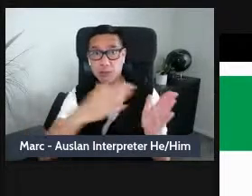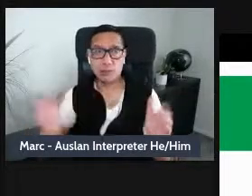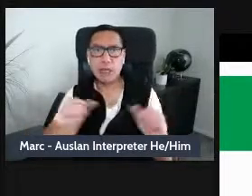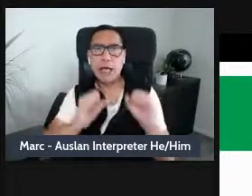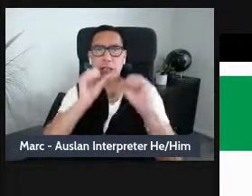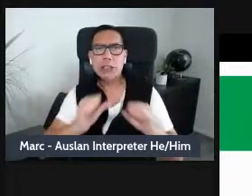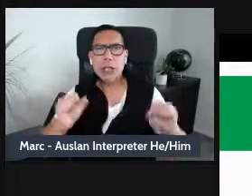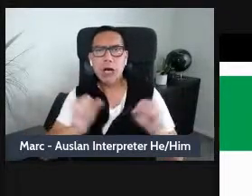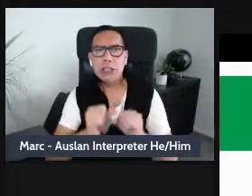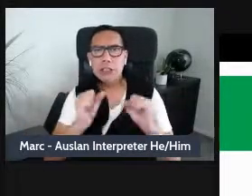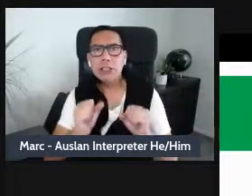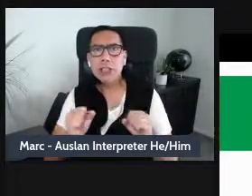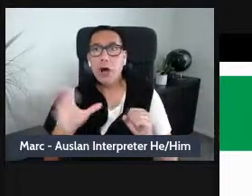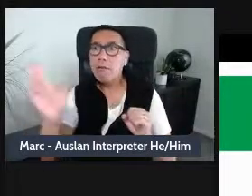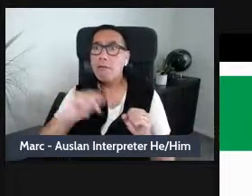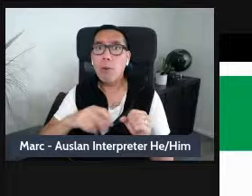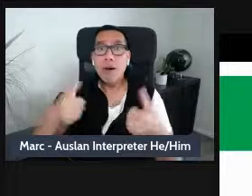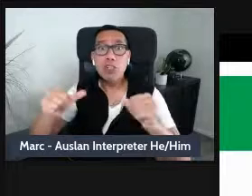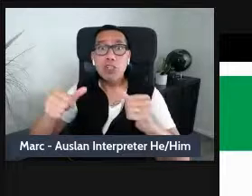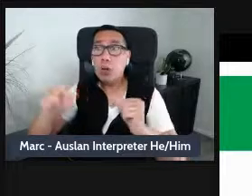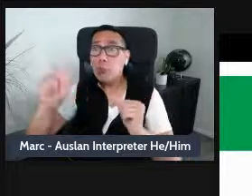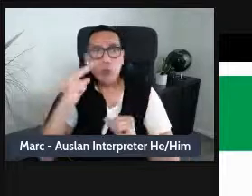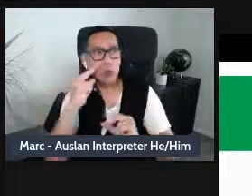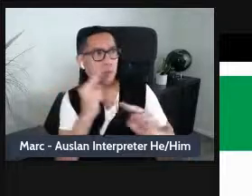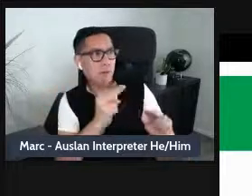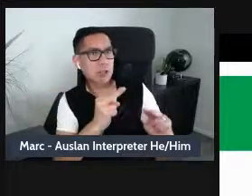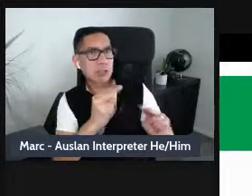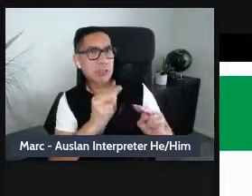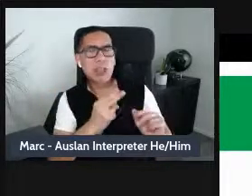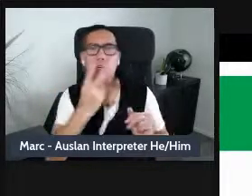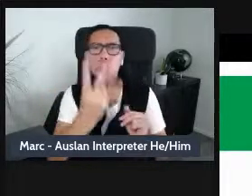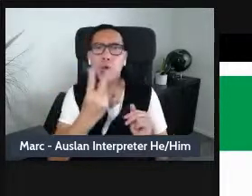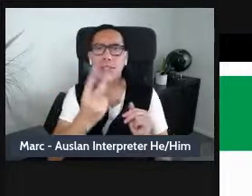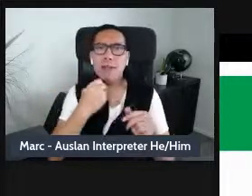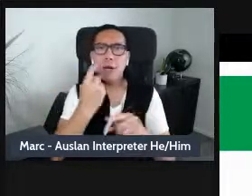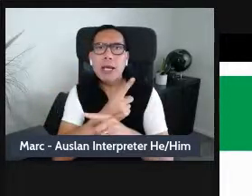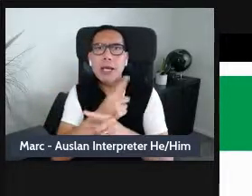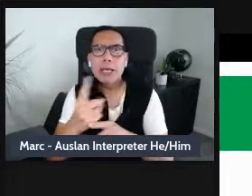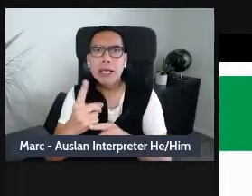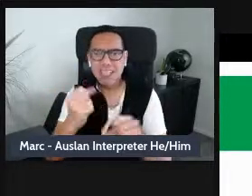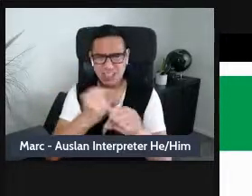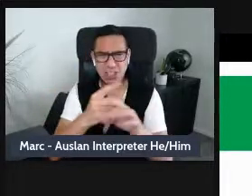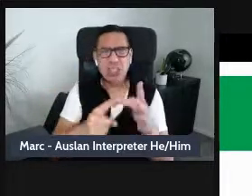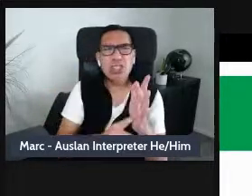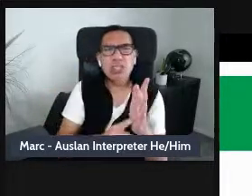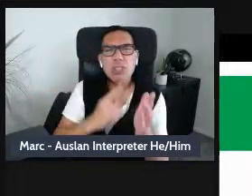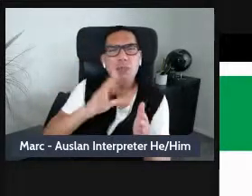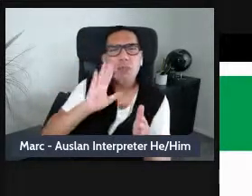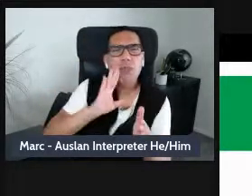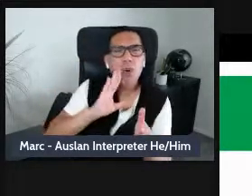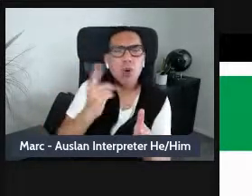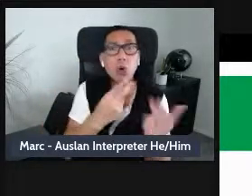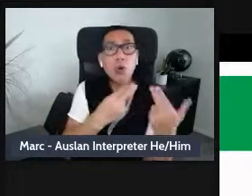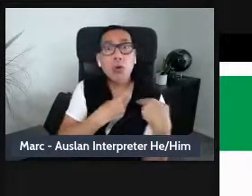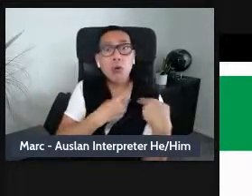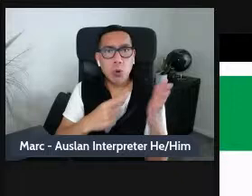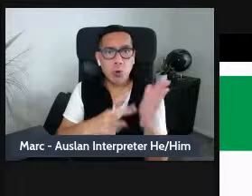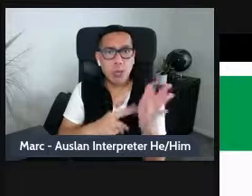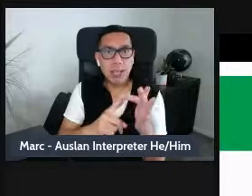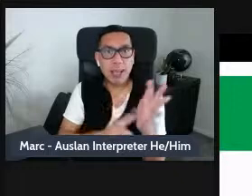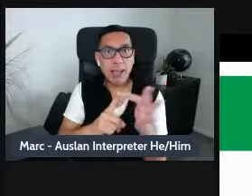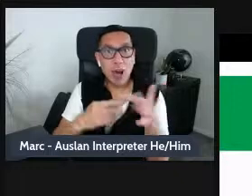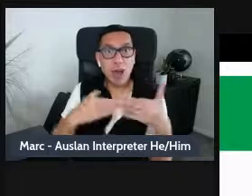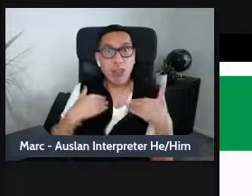supervised by a physio twice a week. And as Jill mentioned, that's run via telehealth. So we use video calls.